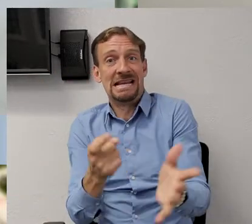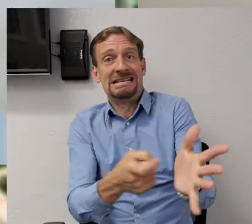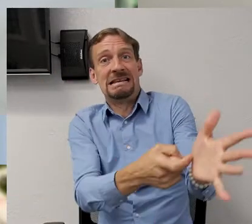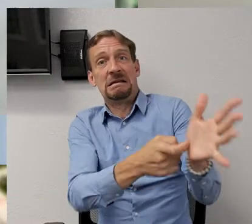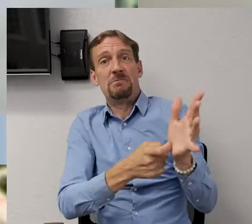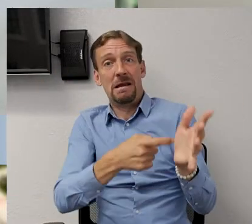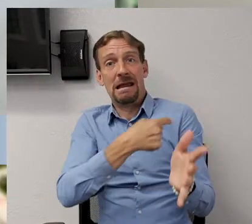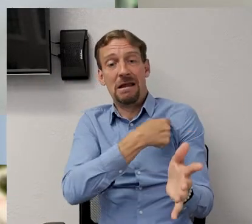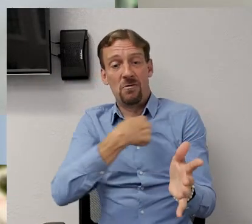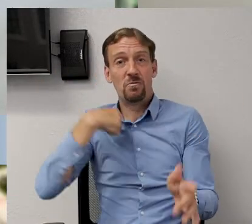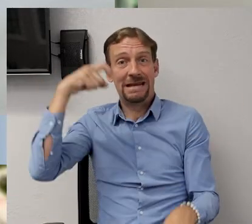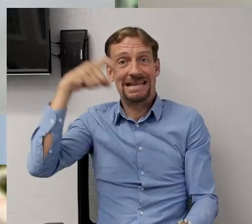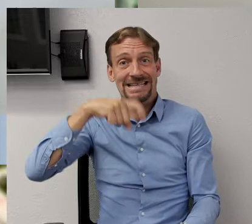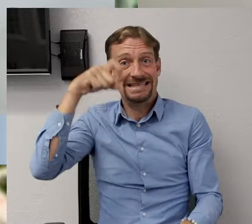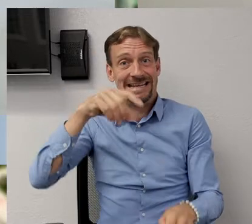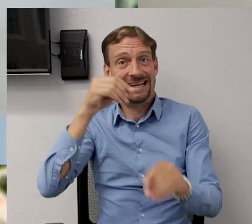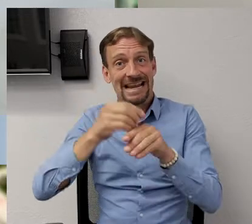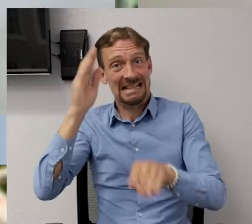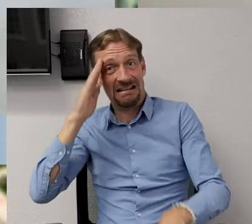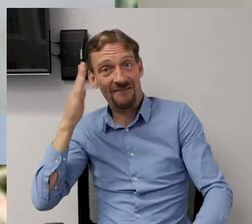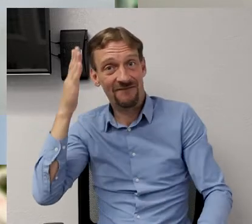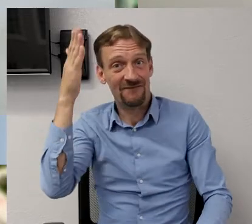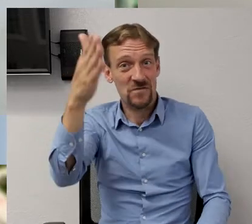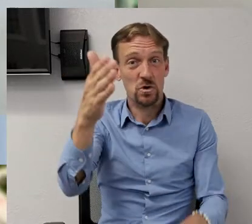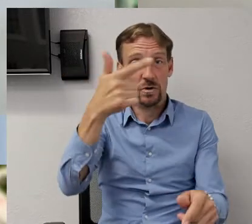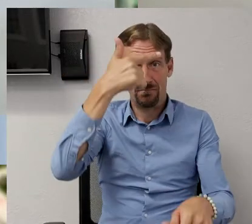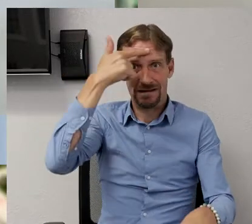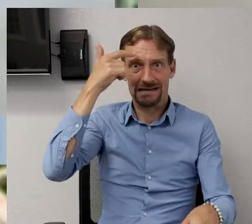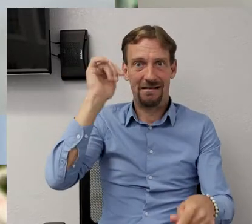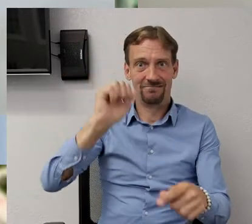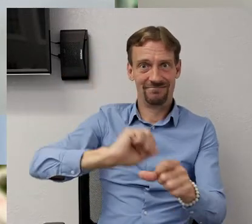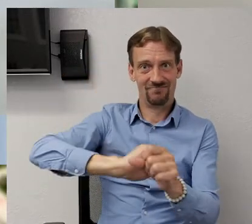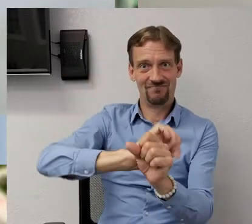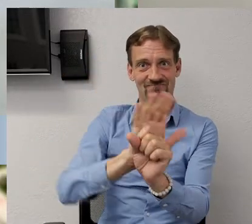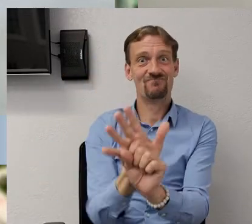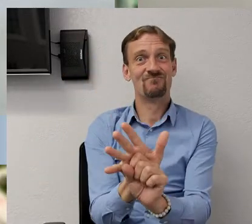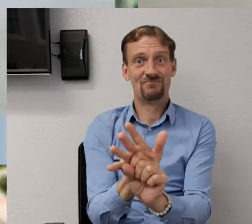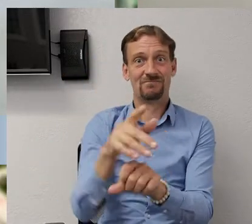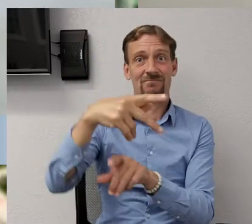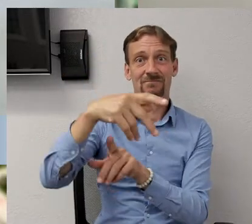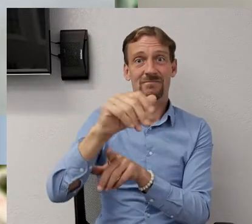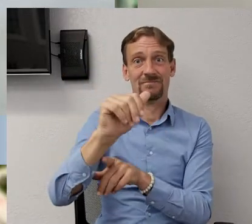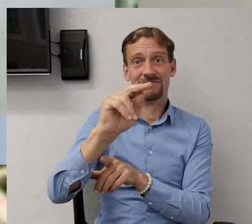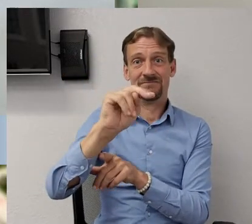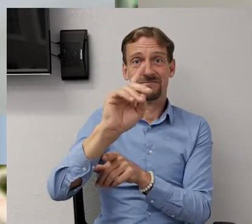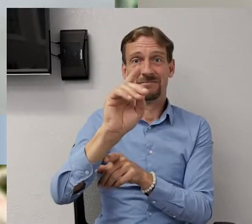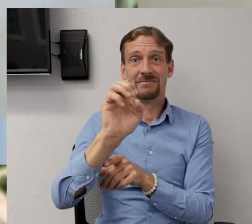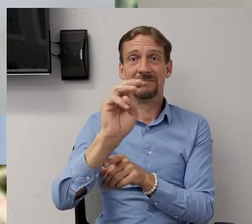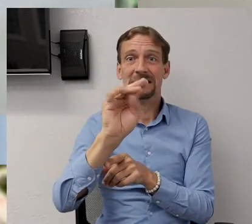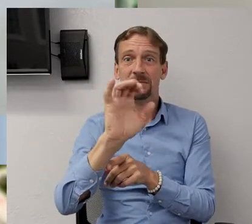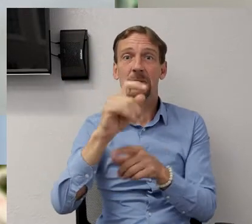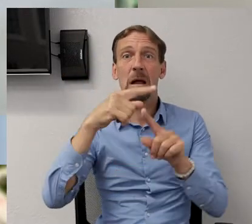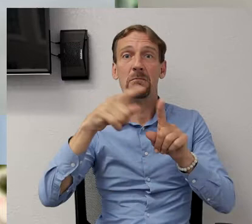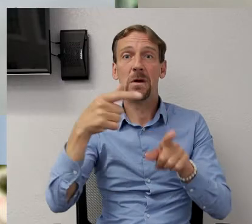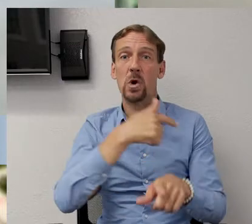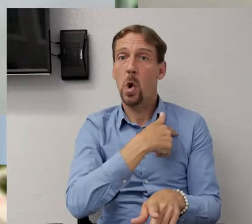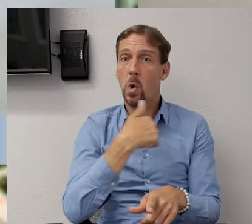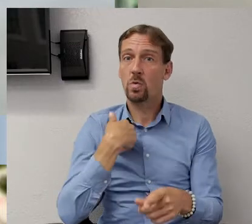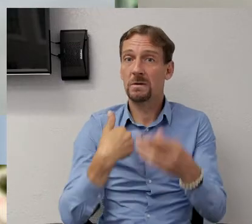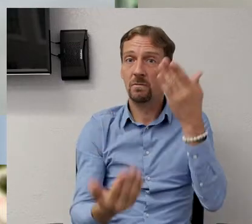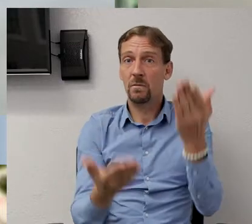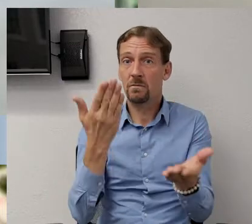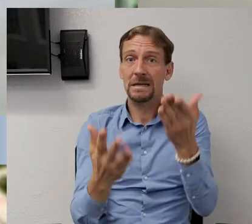like under this COVID pandemic, and particularly what we might experience in the next 45